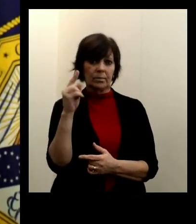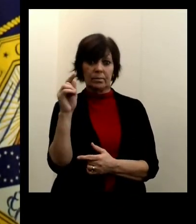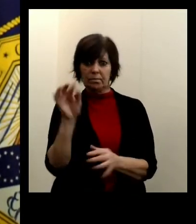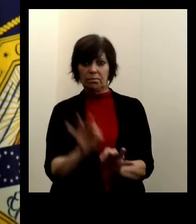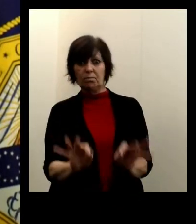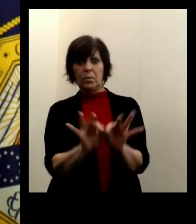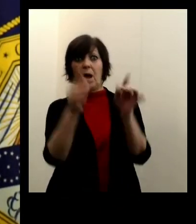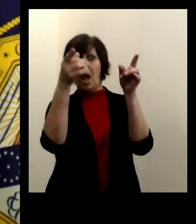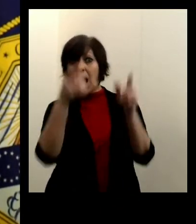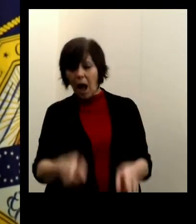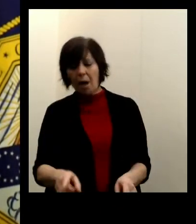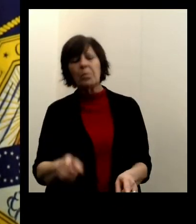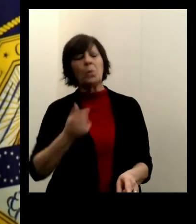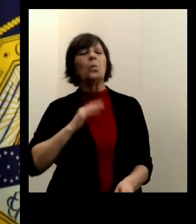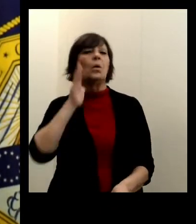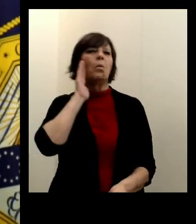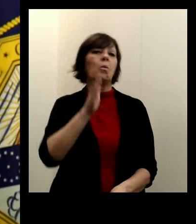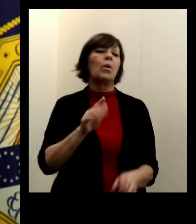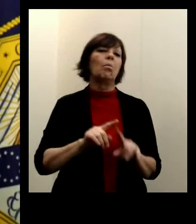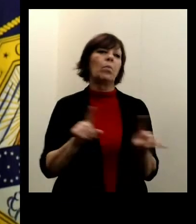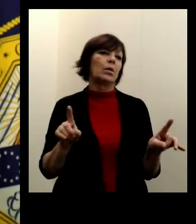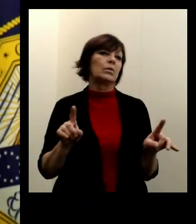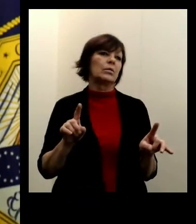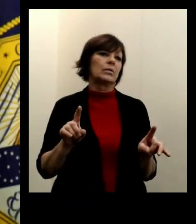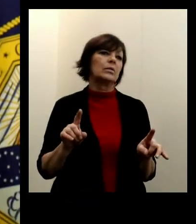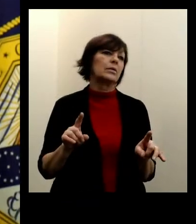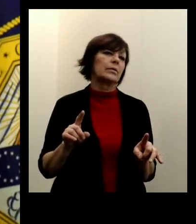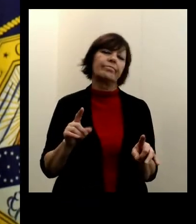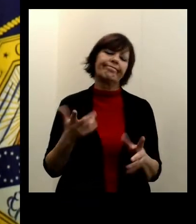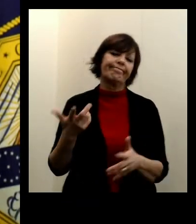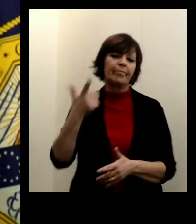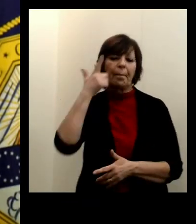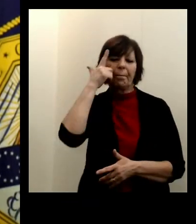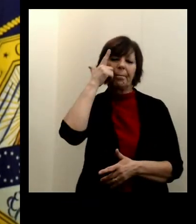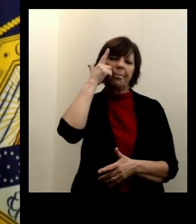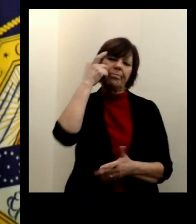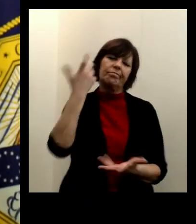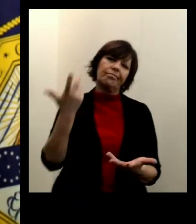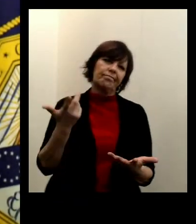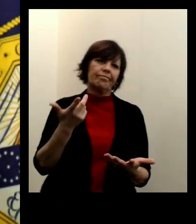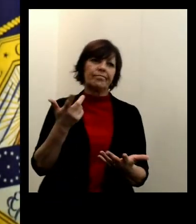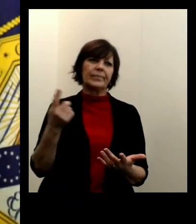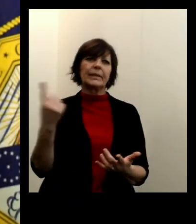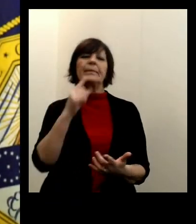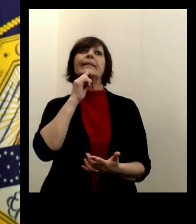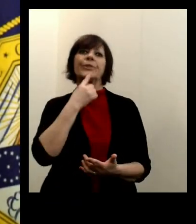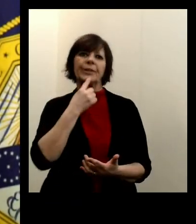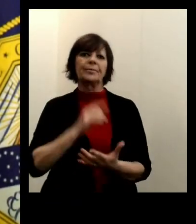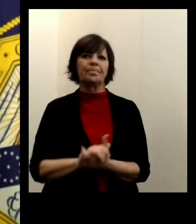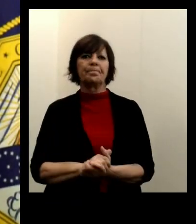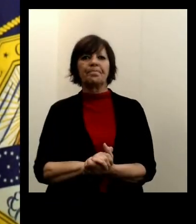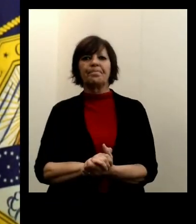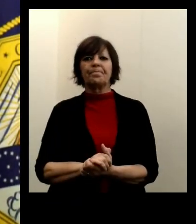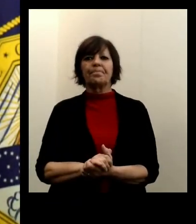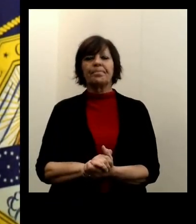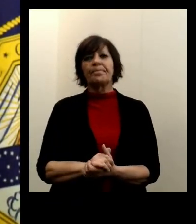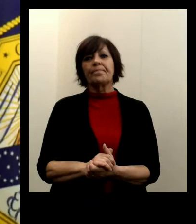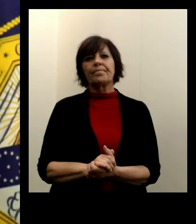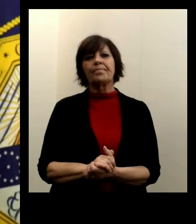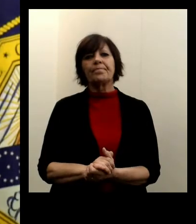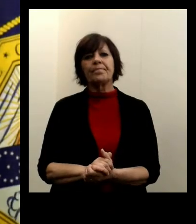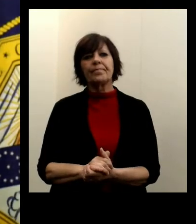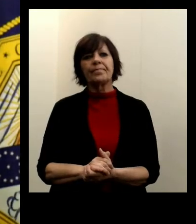another press briefing, we would, but it would only be based on conditions so changing. And at this point, we just start planning on